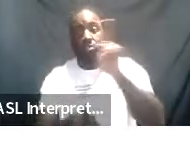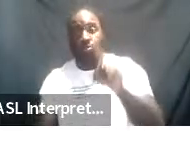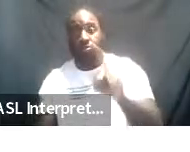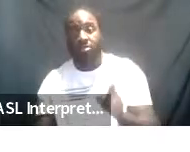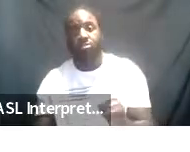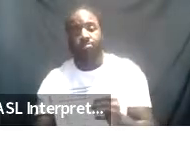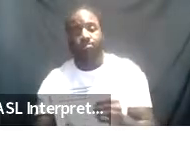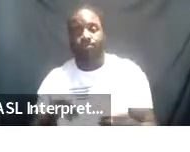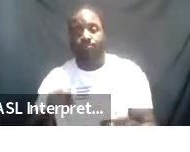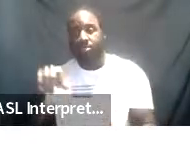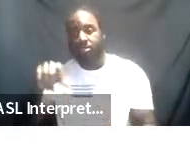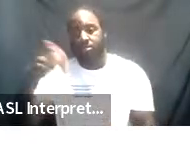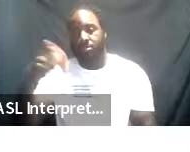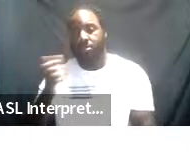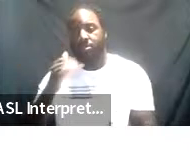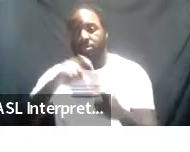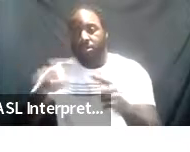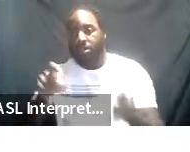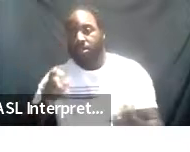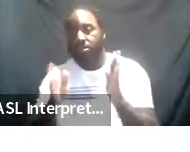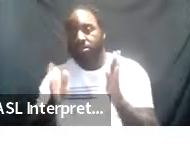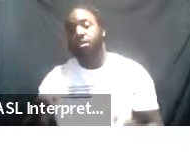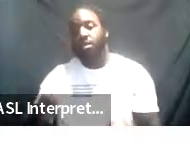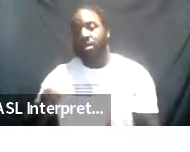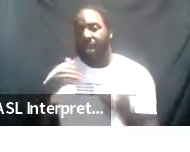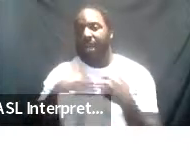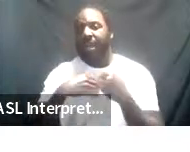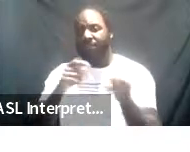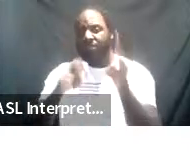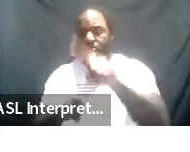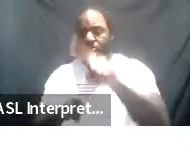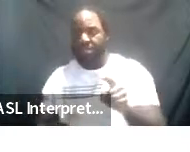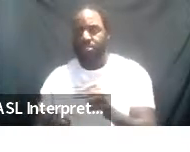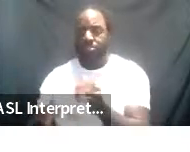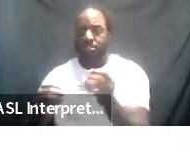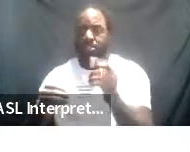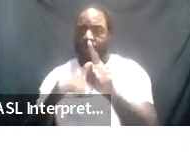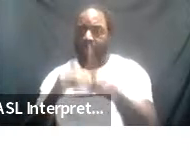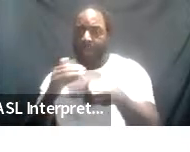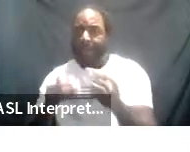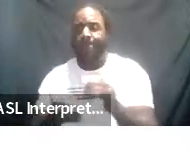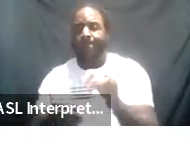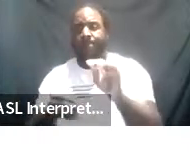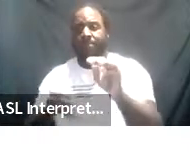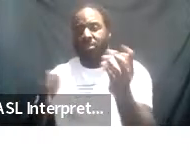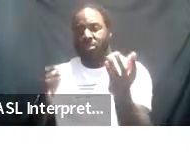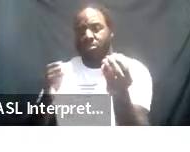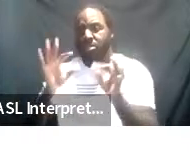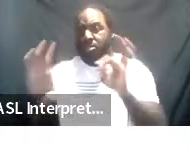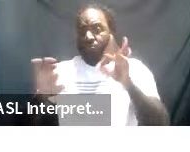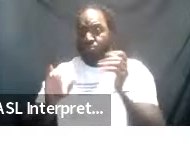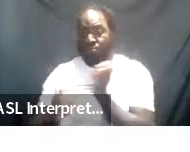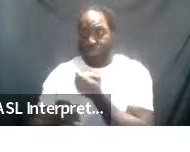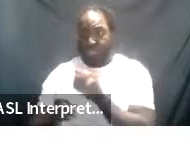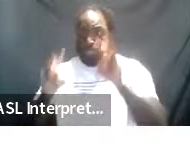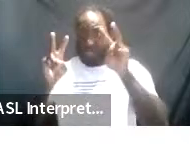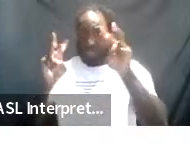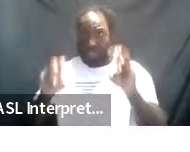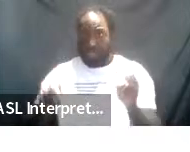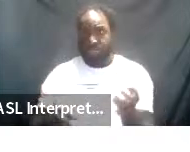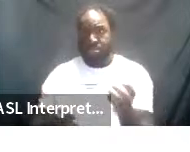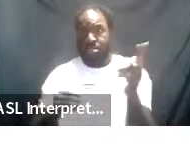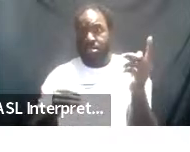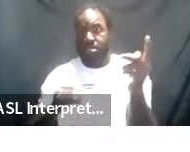Hello, on your zoning for housing opportunity questions about, have we done an analysis of where we